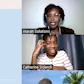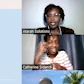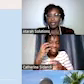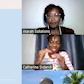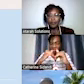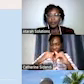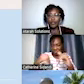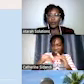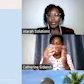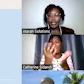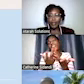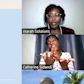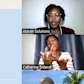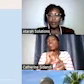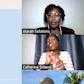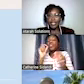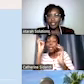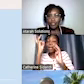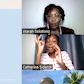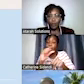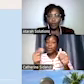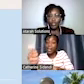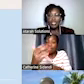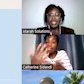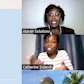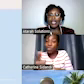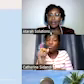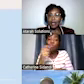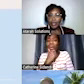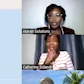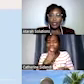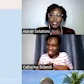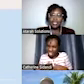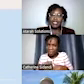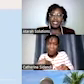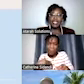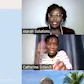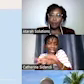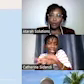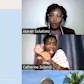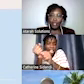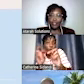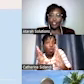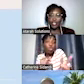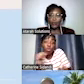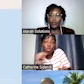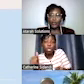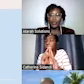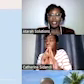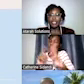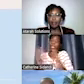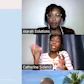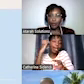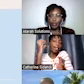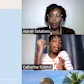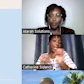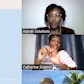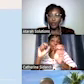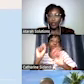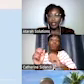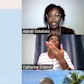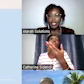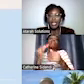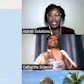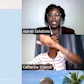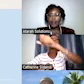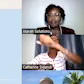anything that you're wondering whether you'll get a job or not. Then Career Management Center is able to walk the journey with you, and they'll be able to support